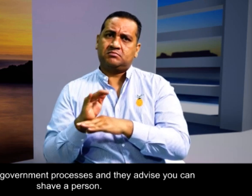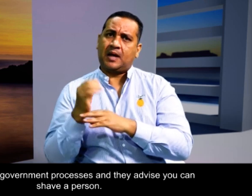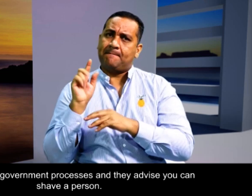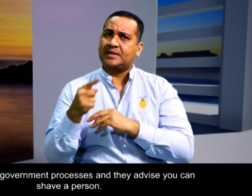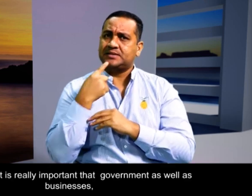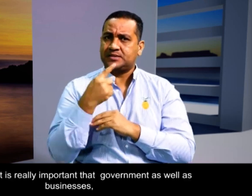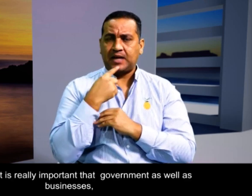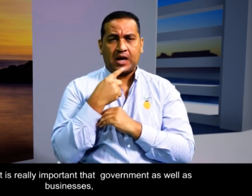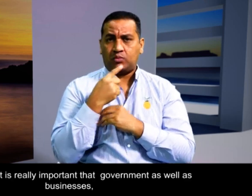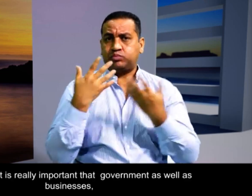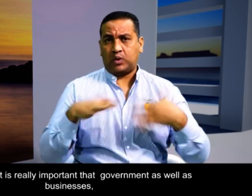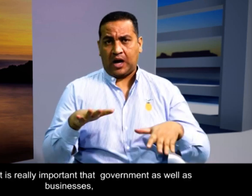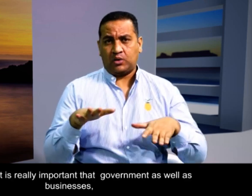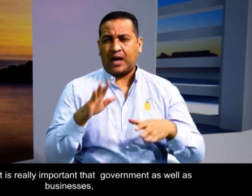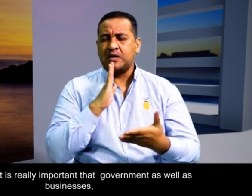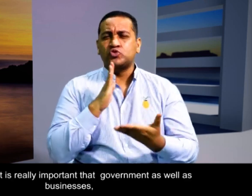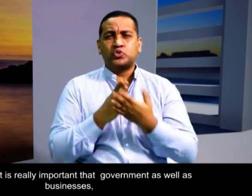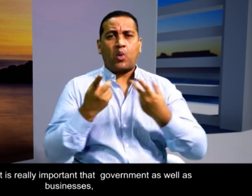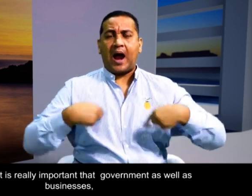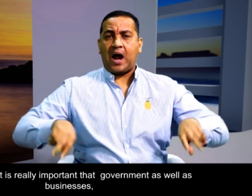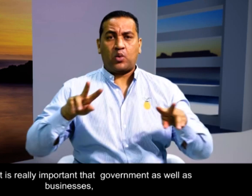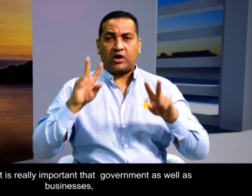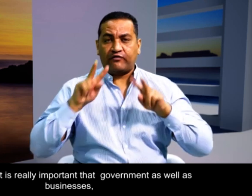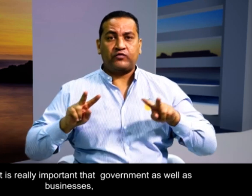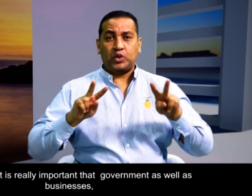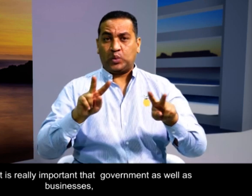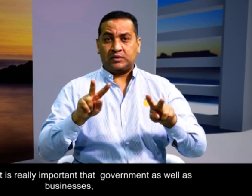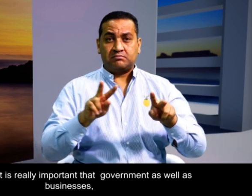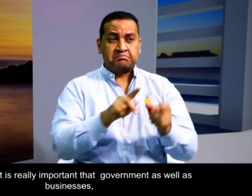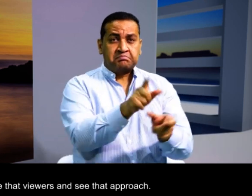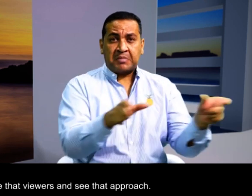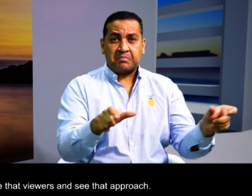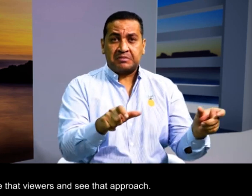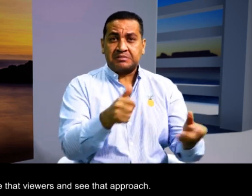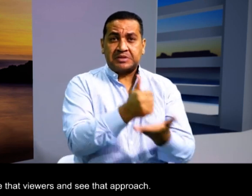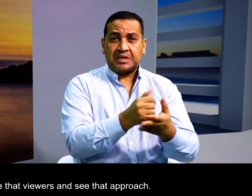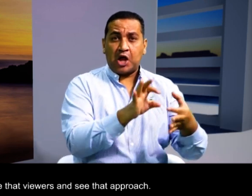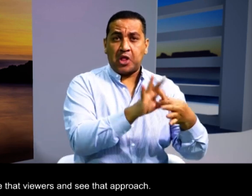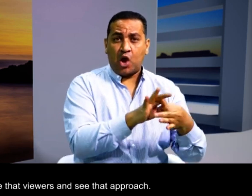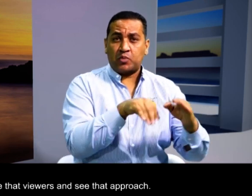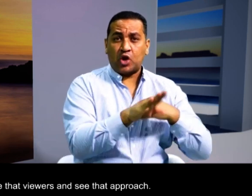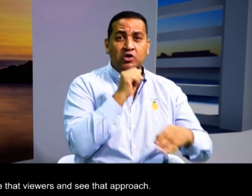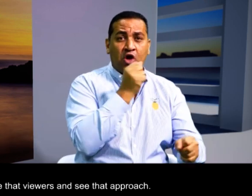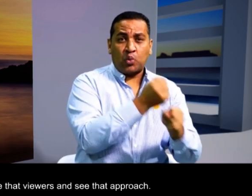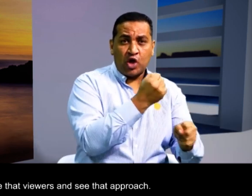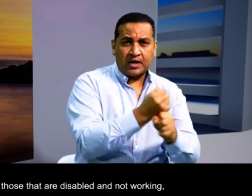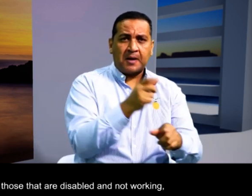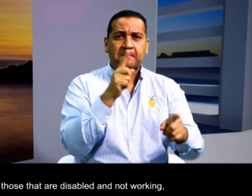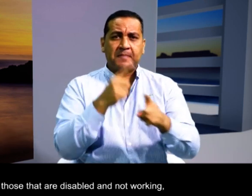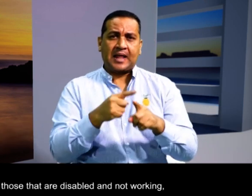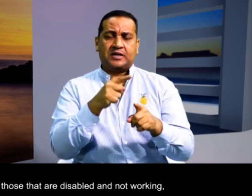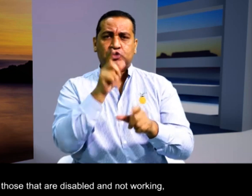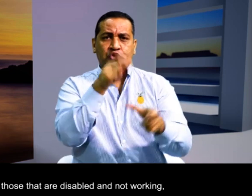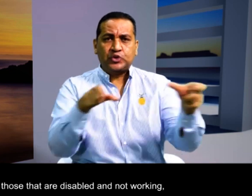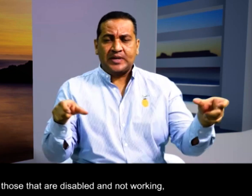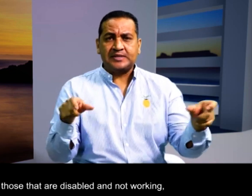you can share for business, I think that it's really important that government as well as businesses see that view and see that approach. So for